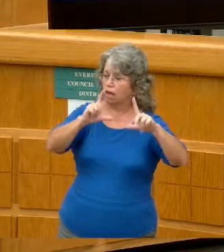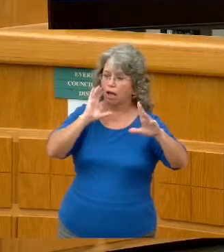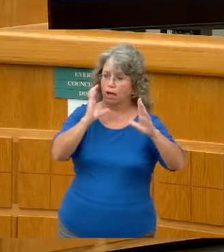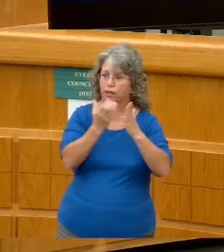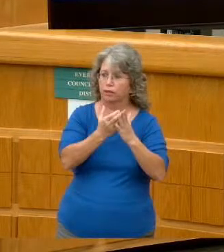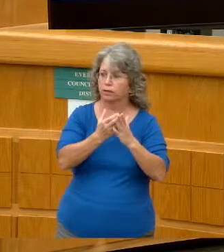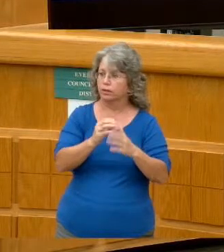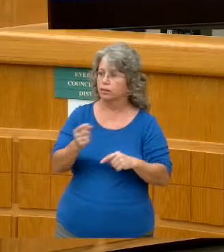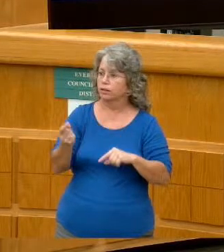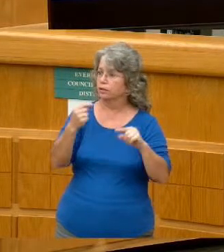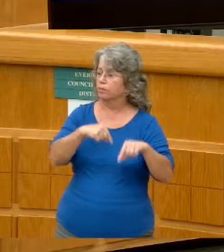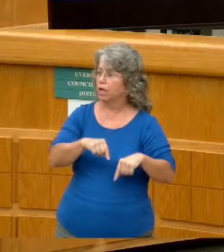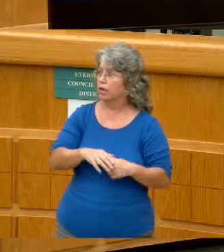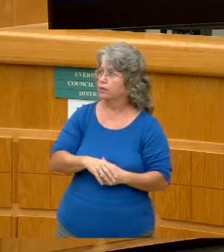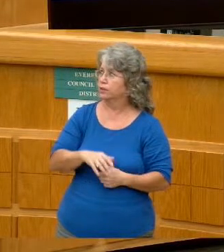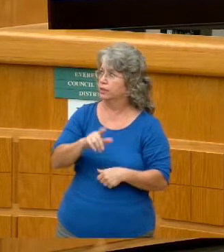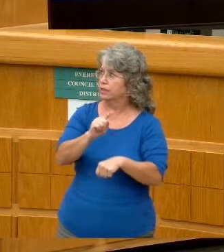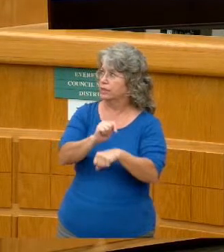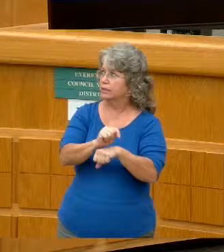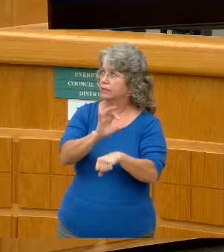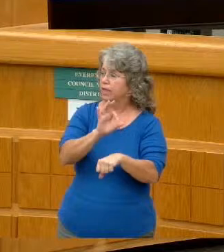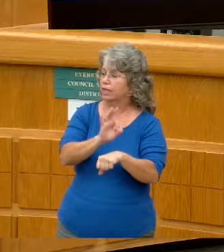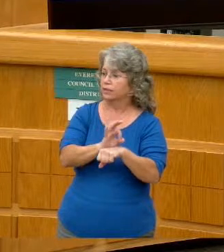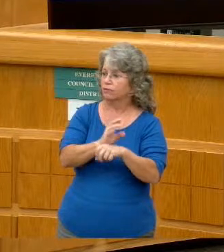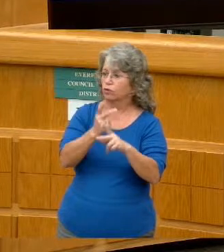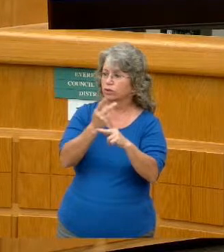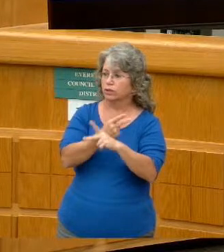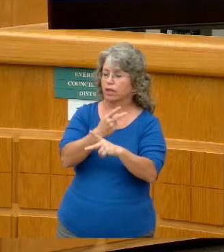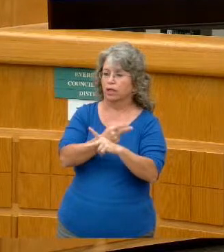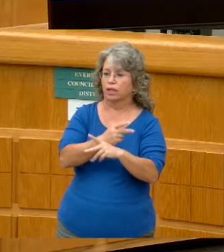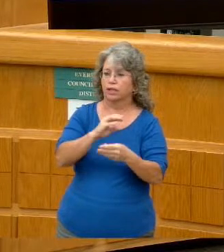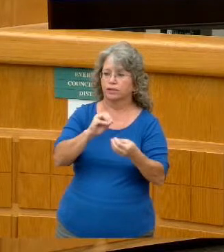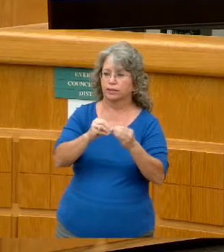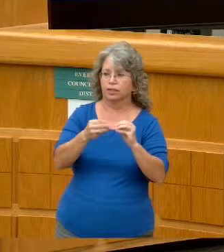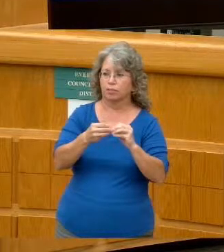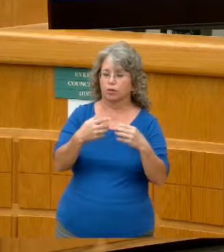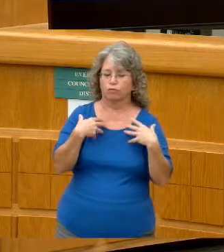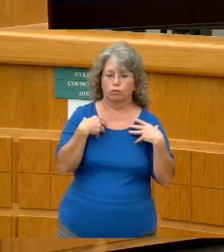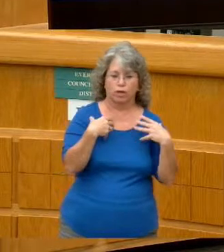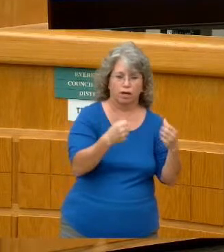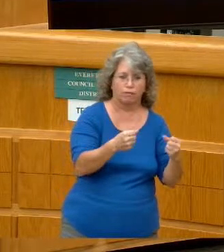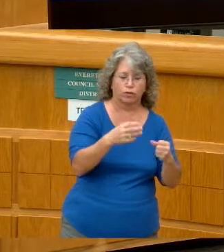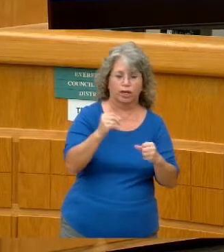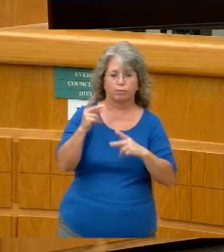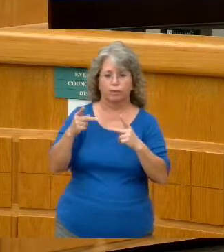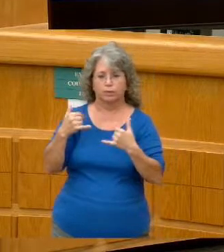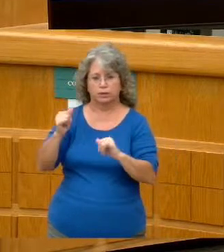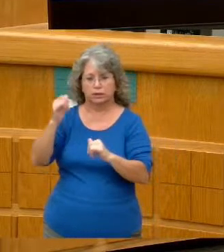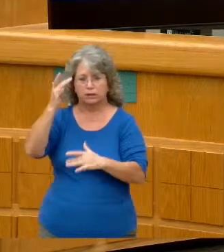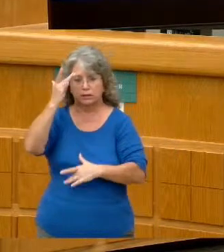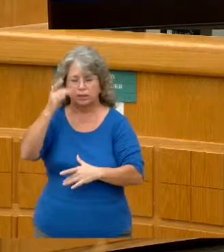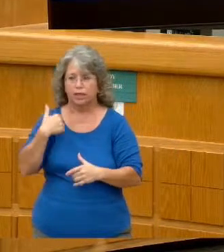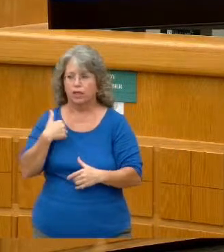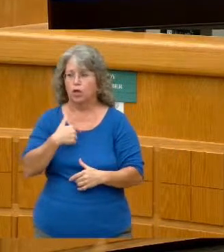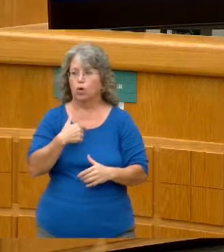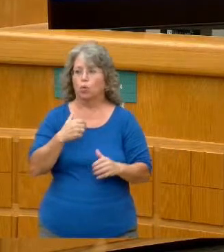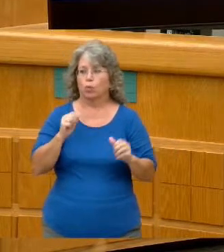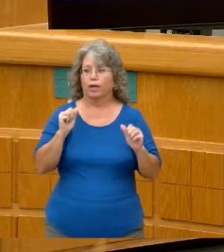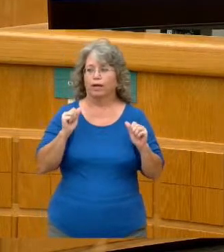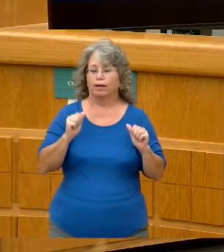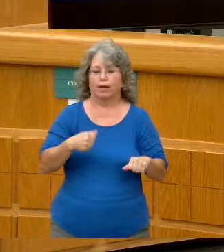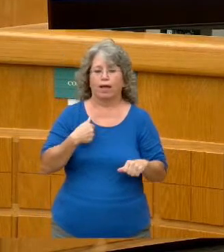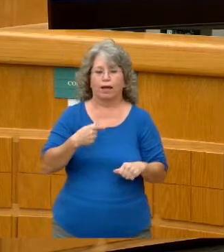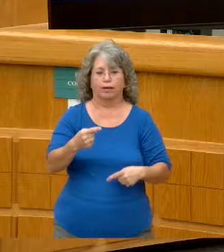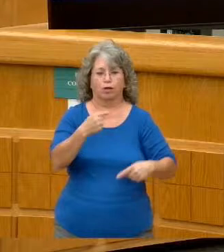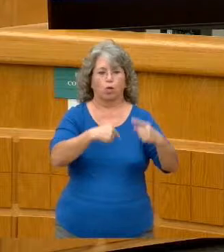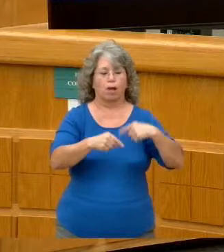to the one where the task force calculates the recoveries and active cases. And we have the luxury of being able to go